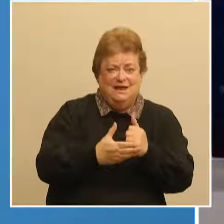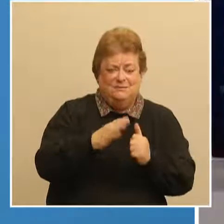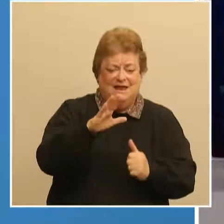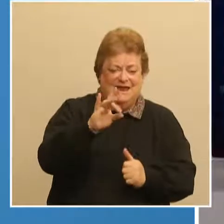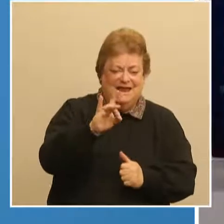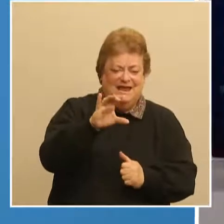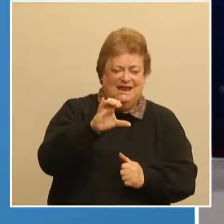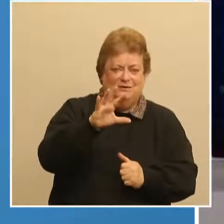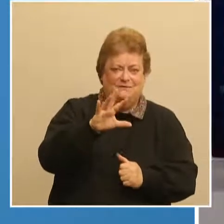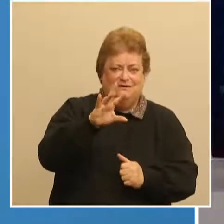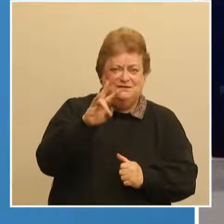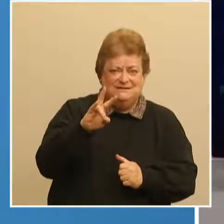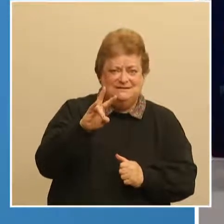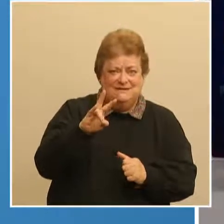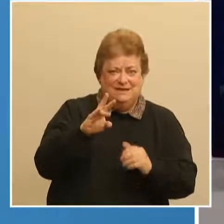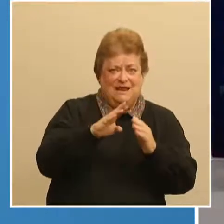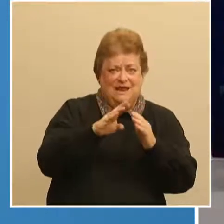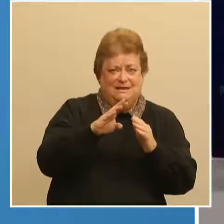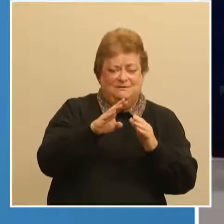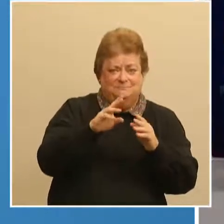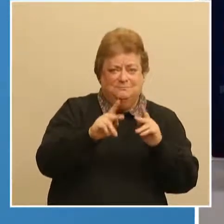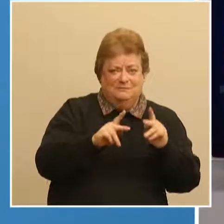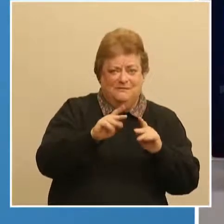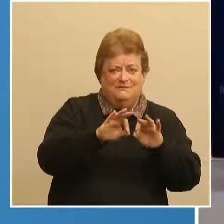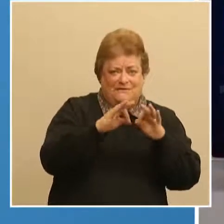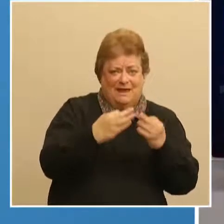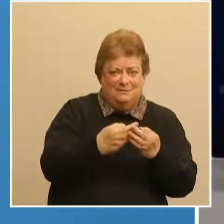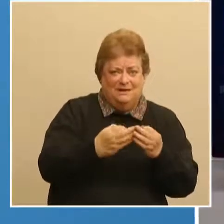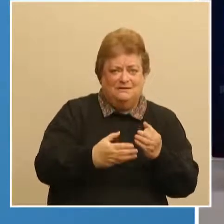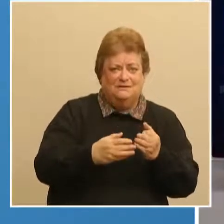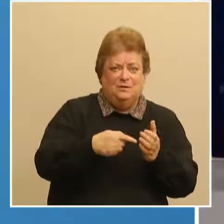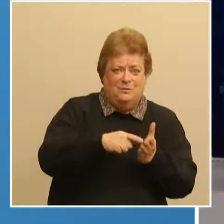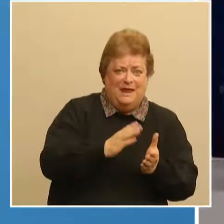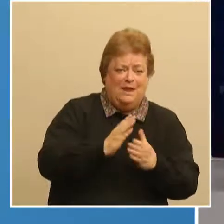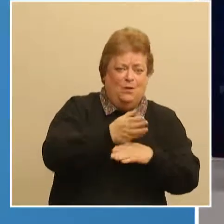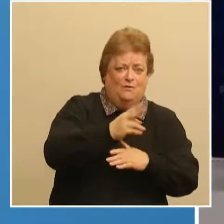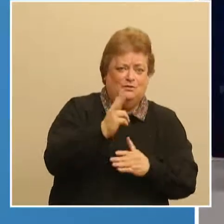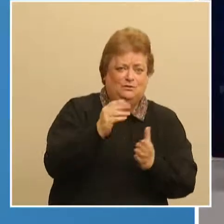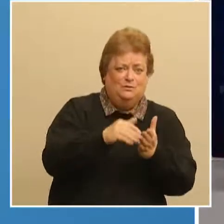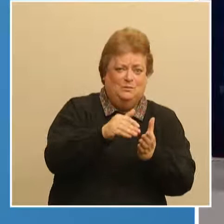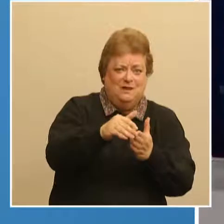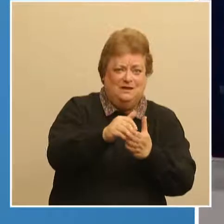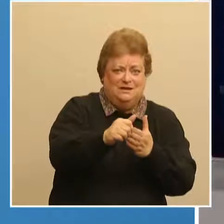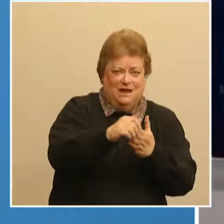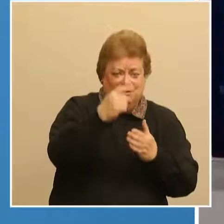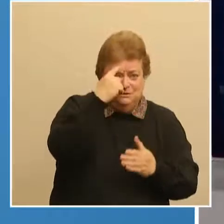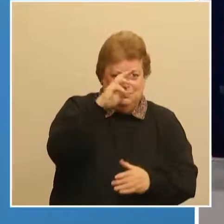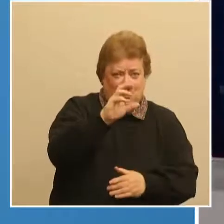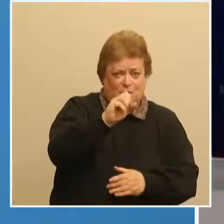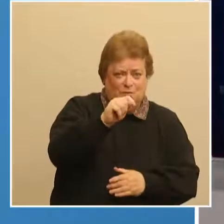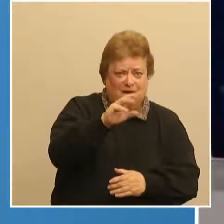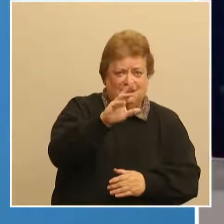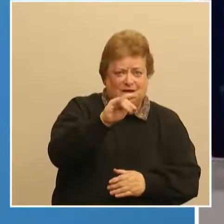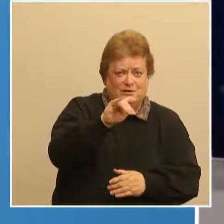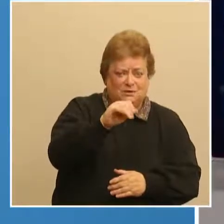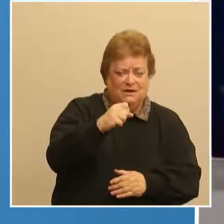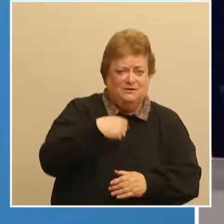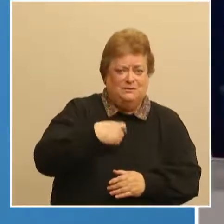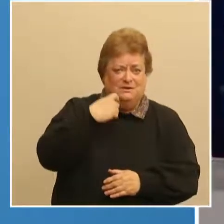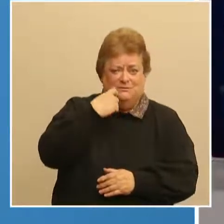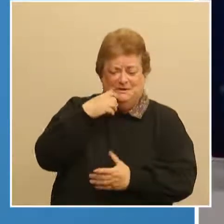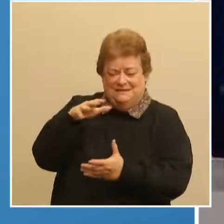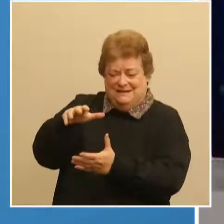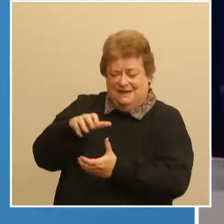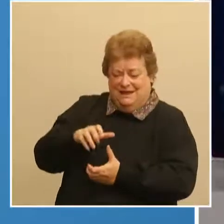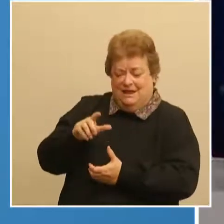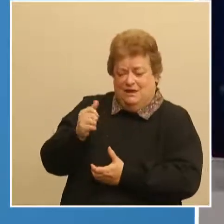857 households pay over $2 million in rent and utility bills. The city recently received an additional